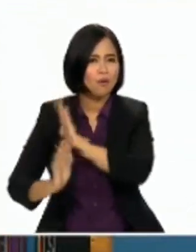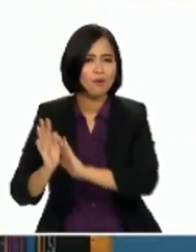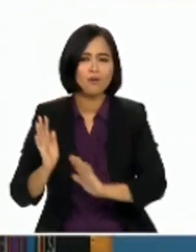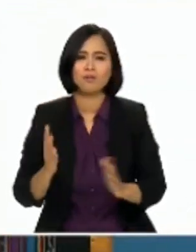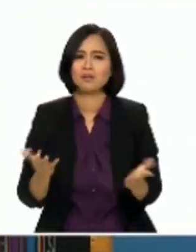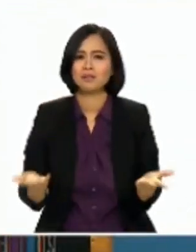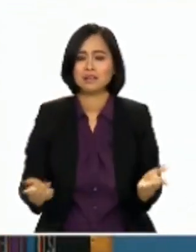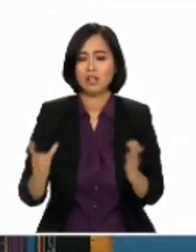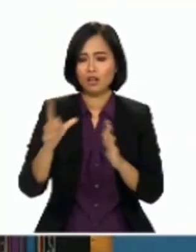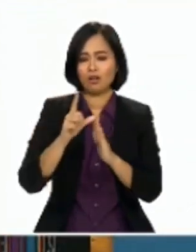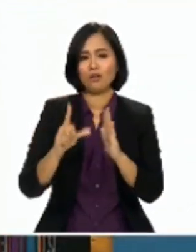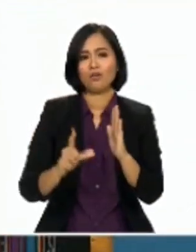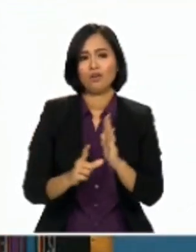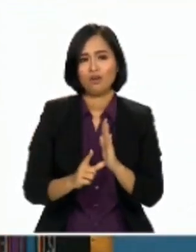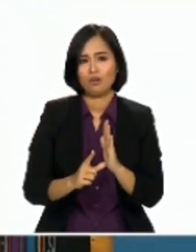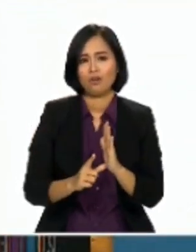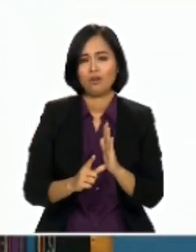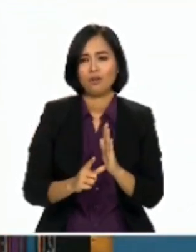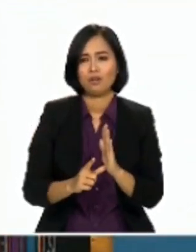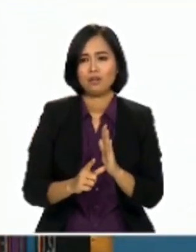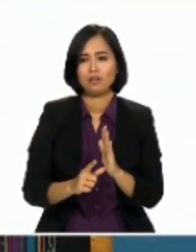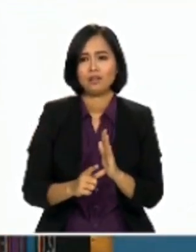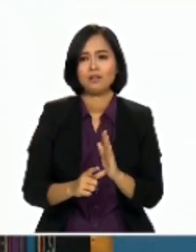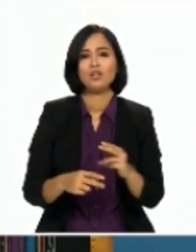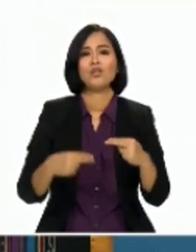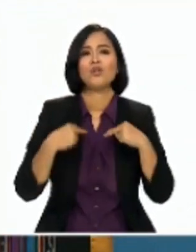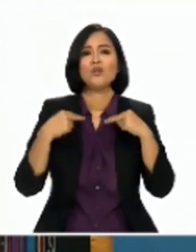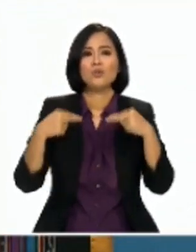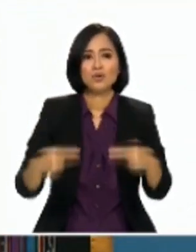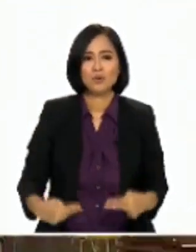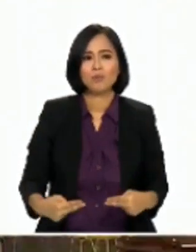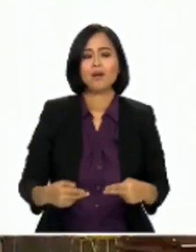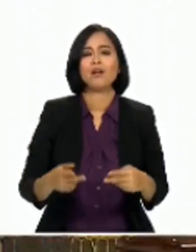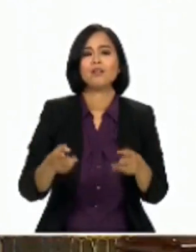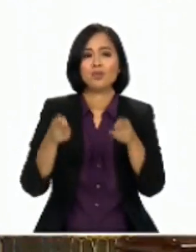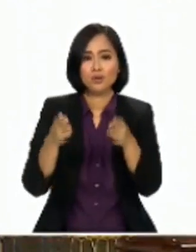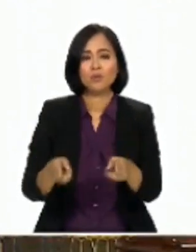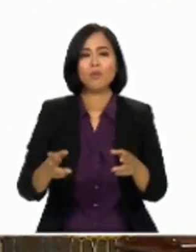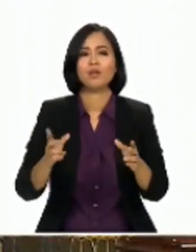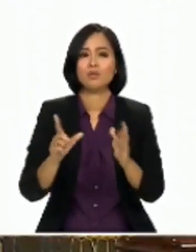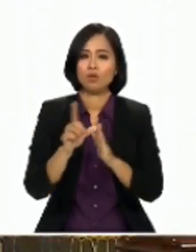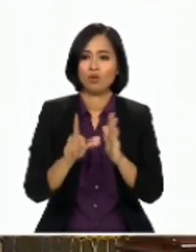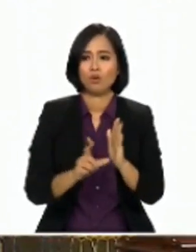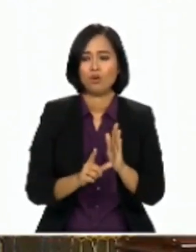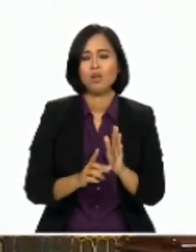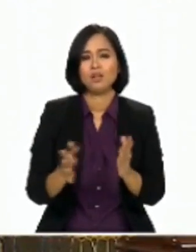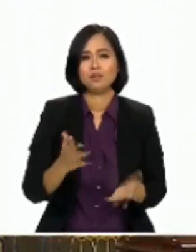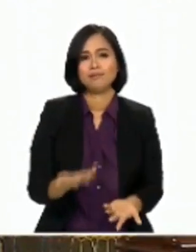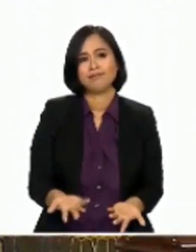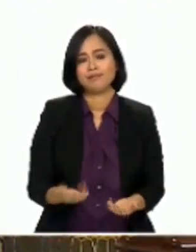That law is human law. So I'm sorry I have to,